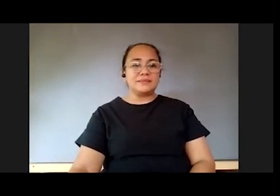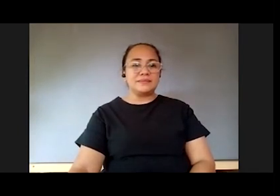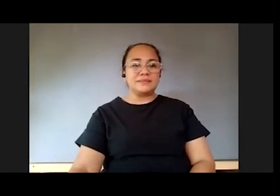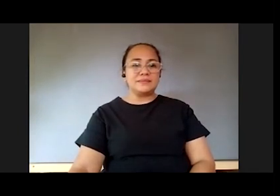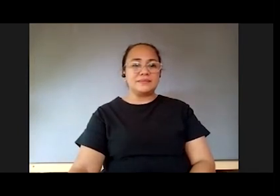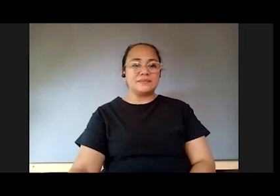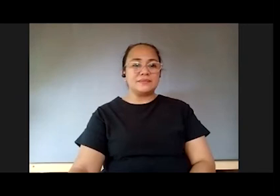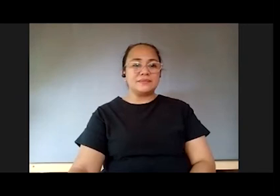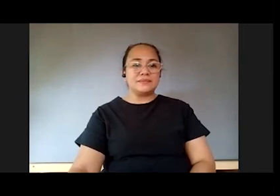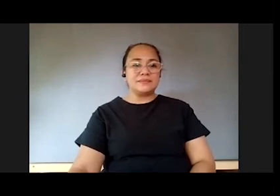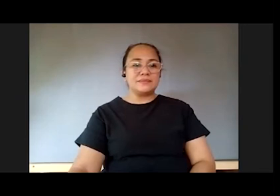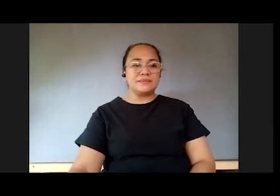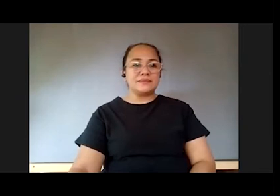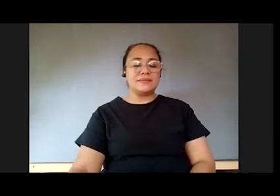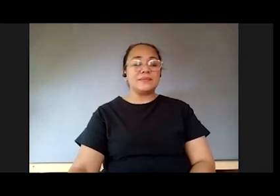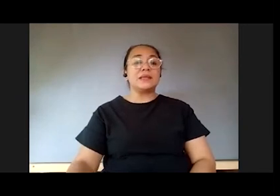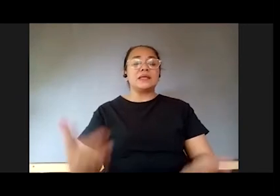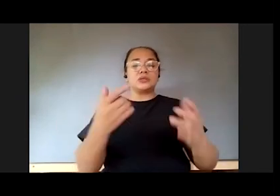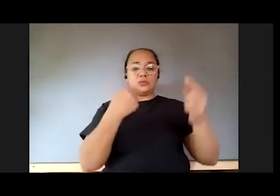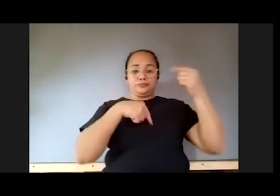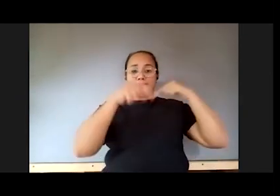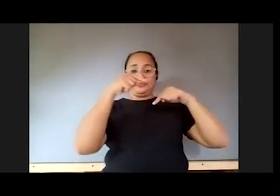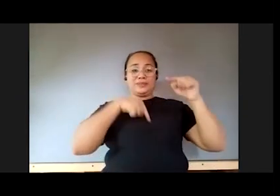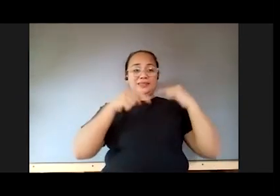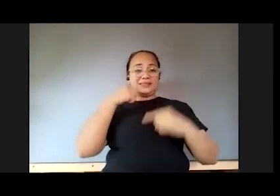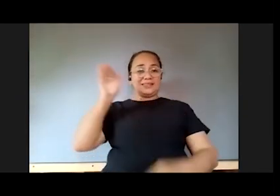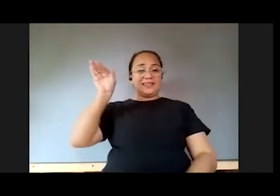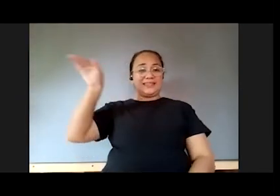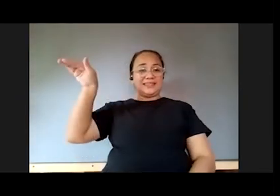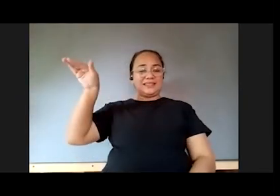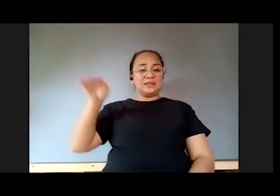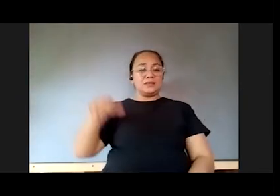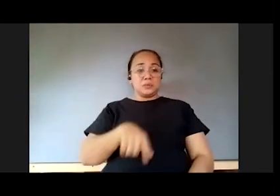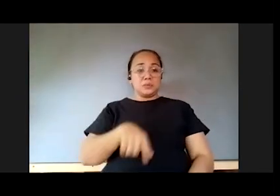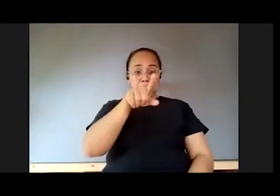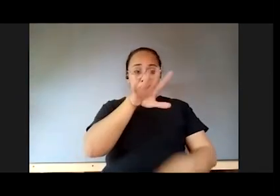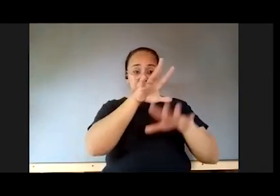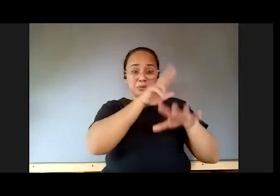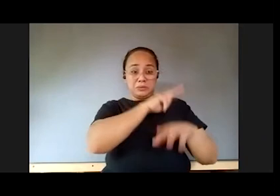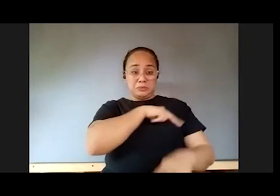So going back to rent, would you normally use have in that sentence?